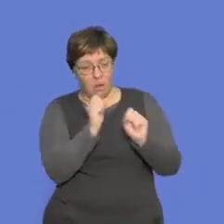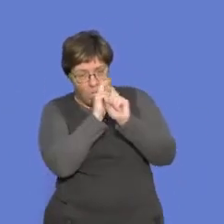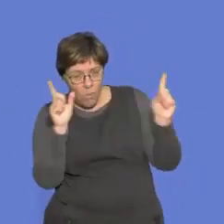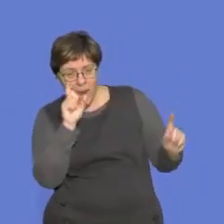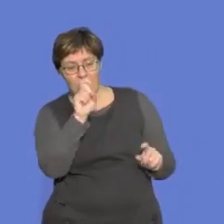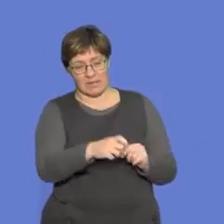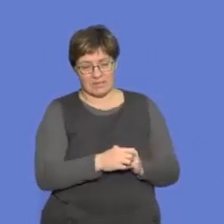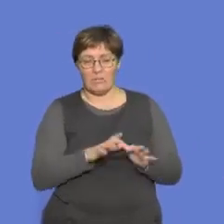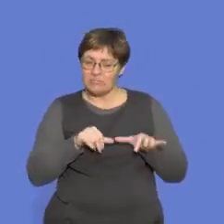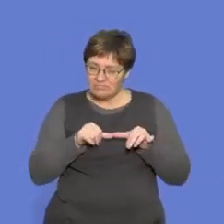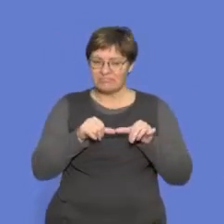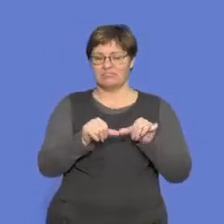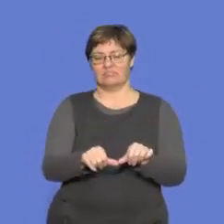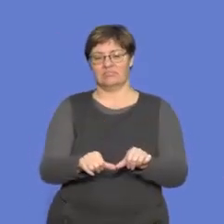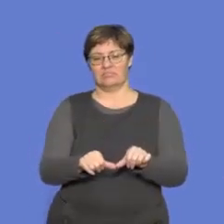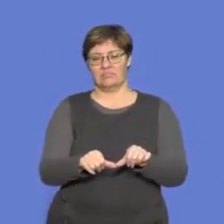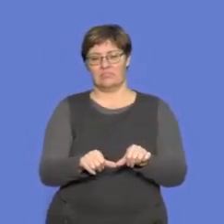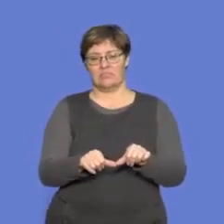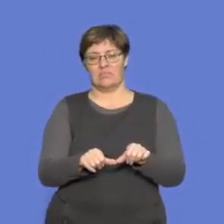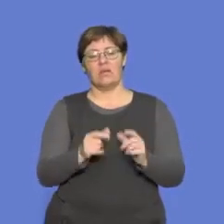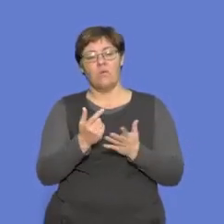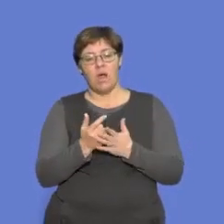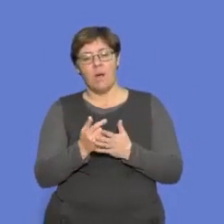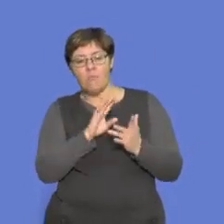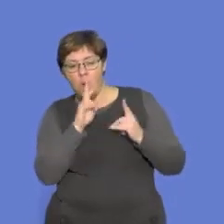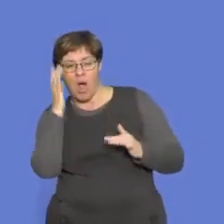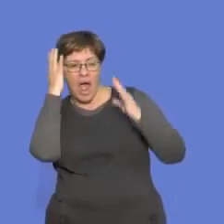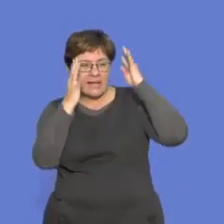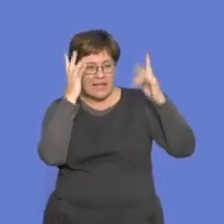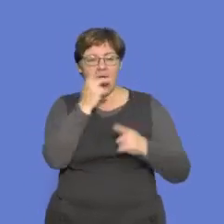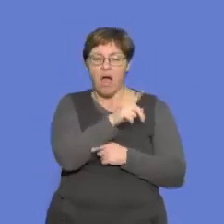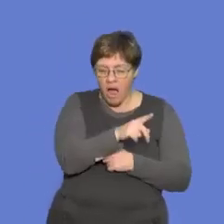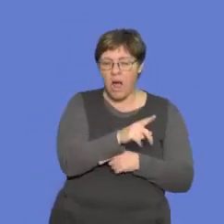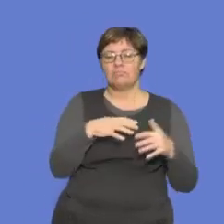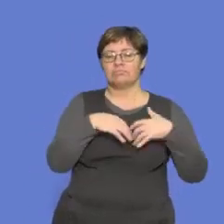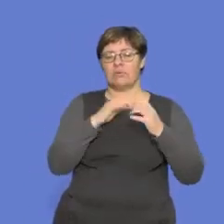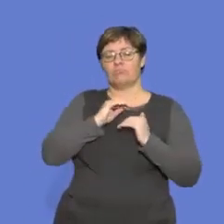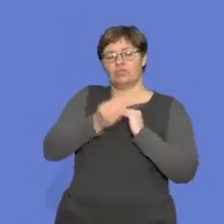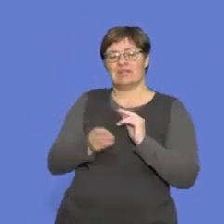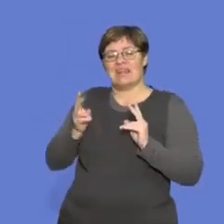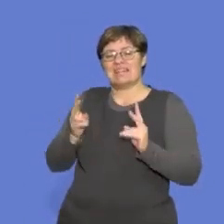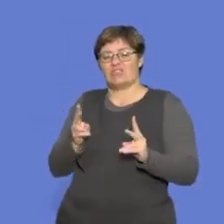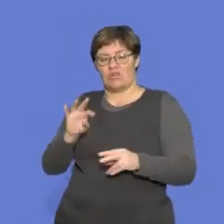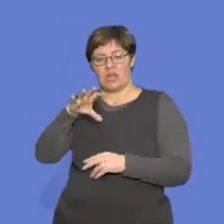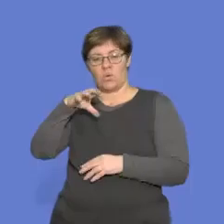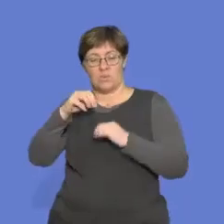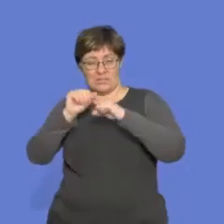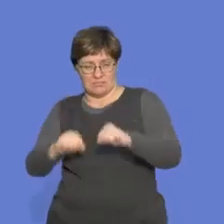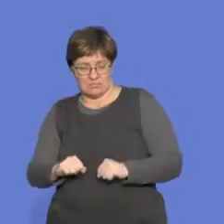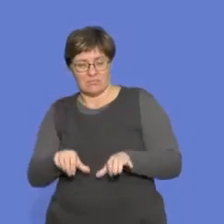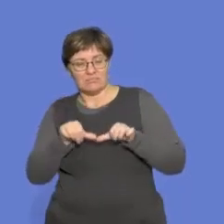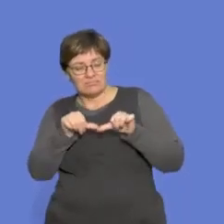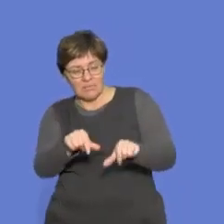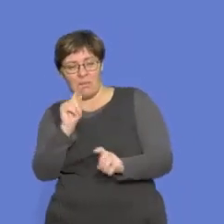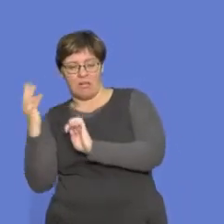we try and carry out initiatives that protect our natural ecosystem so that we can maintain the diversity that we currently